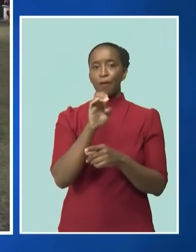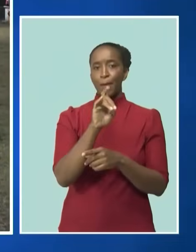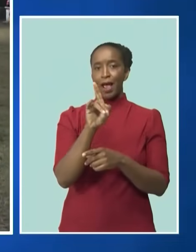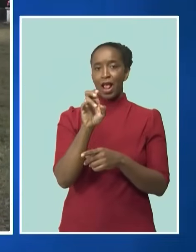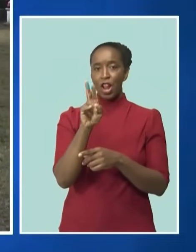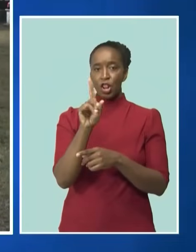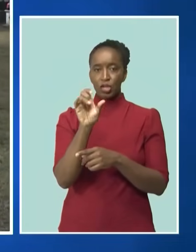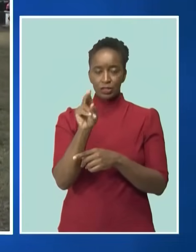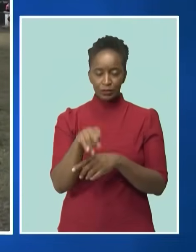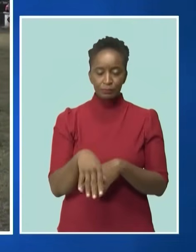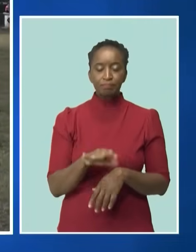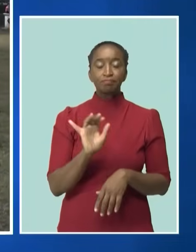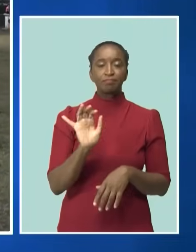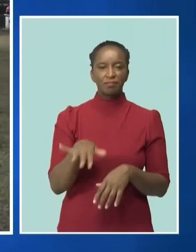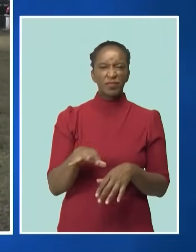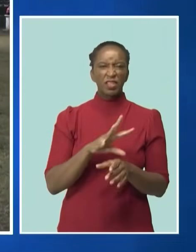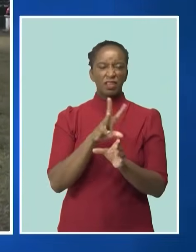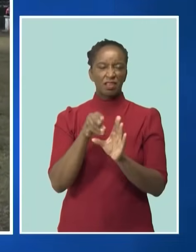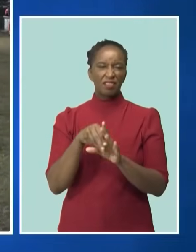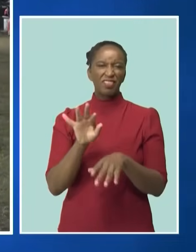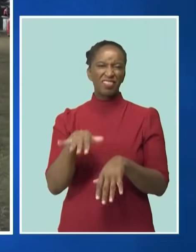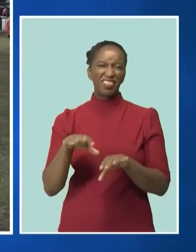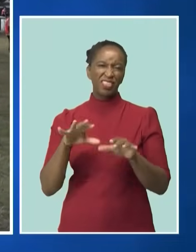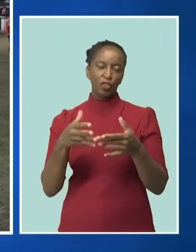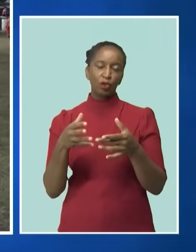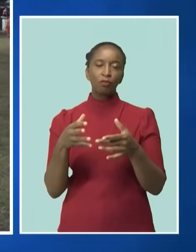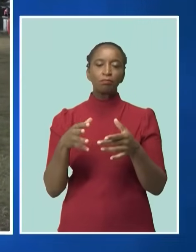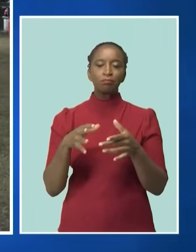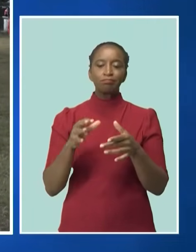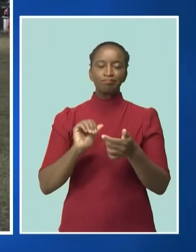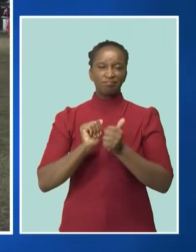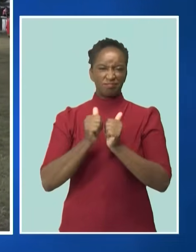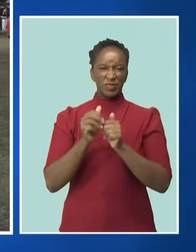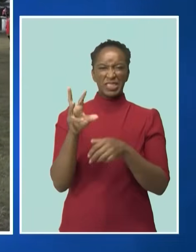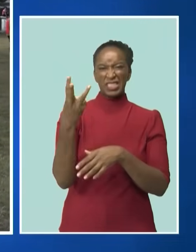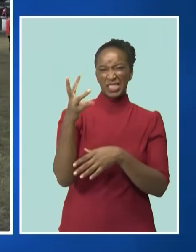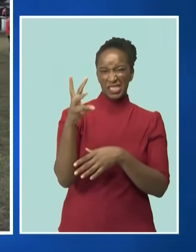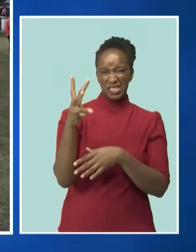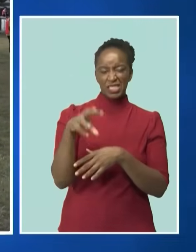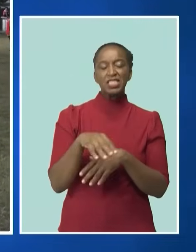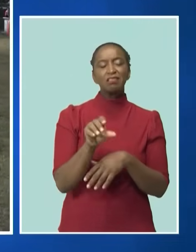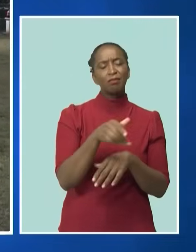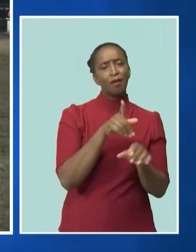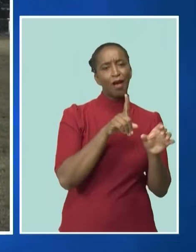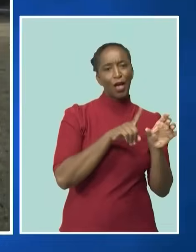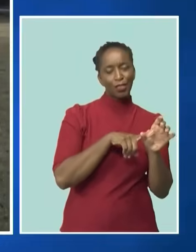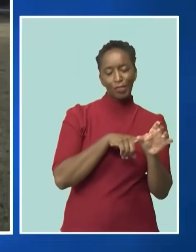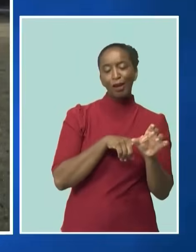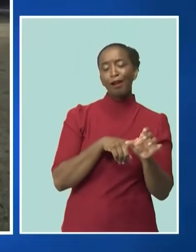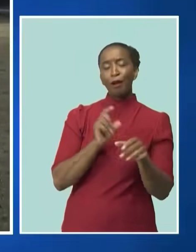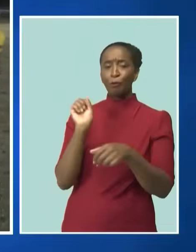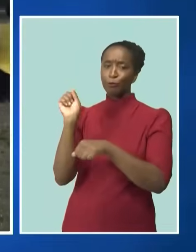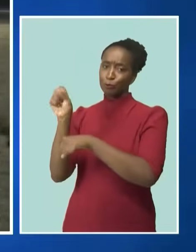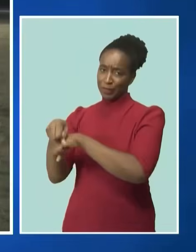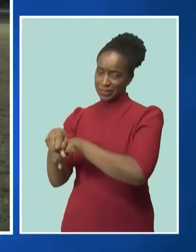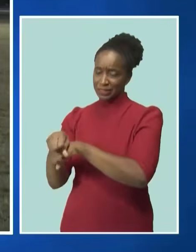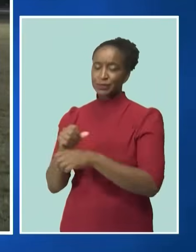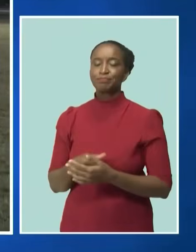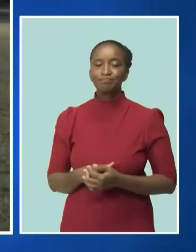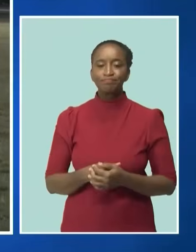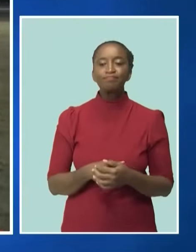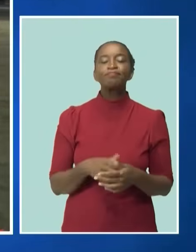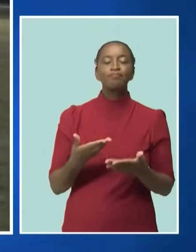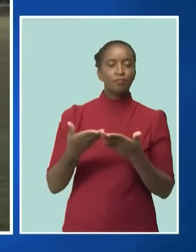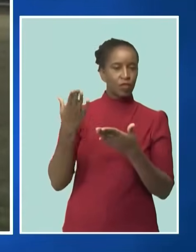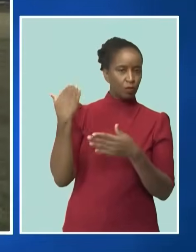reached the round of 16 last year before they were eliminated 2-1 by Kickstart Rush in the quarterfinals. Before that, the Christchurch